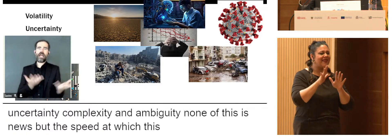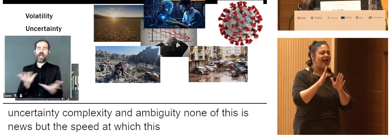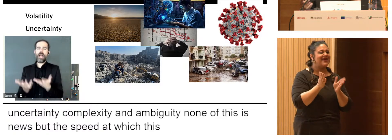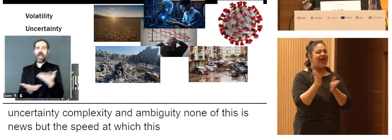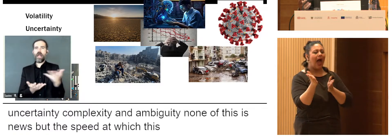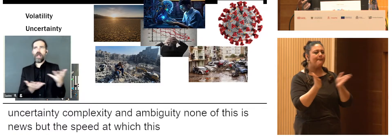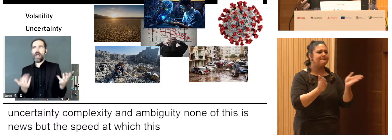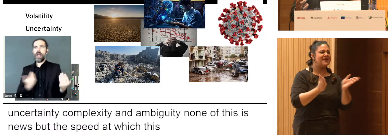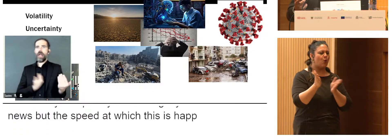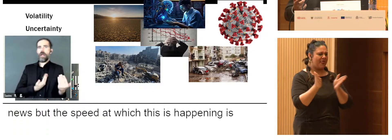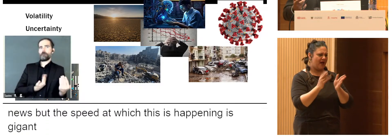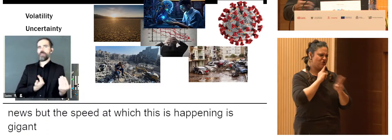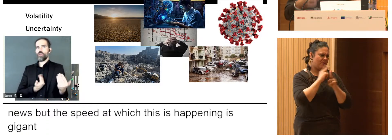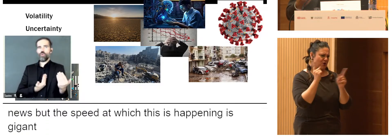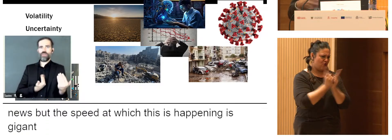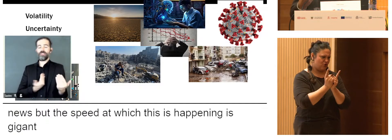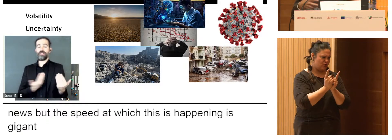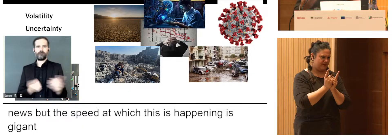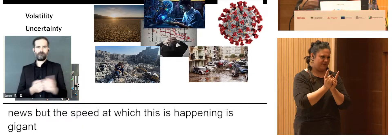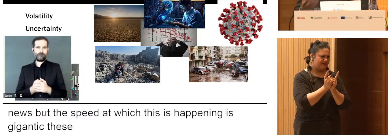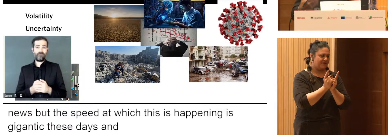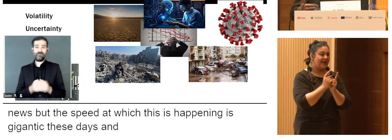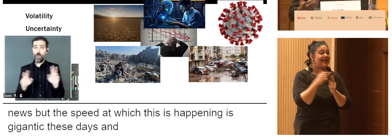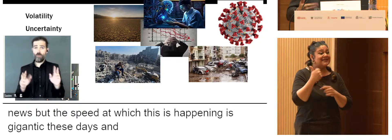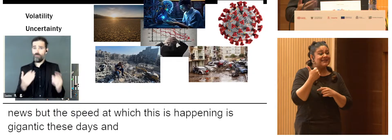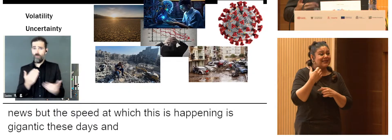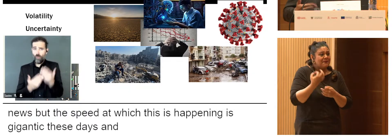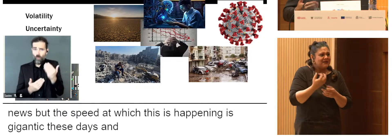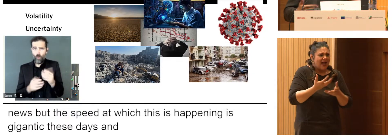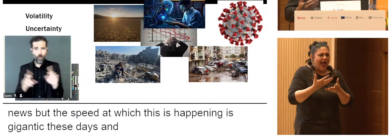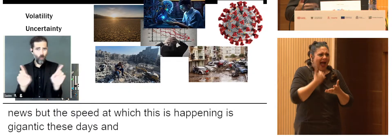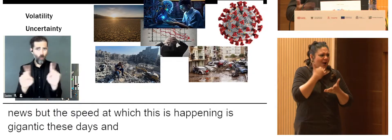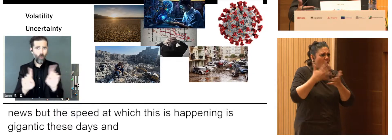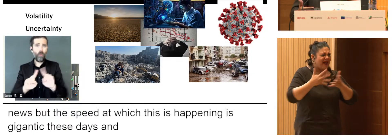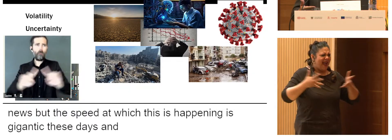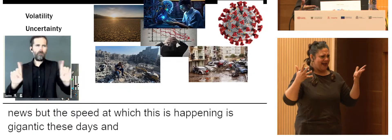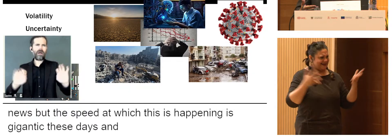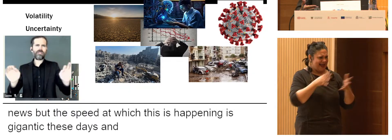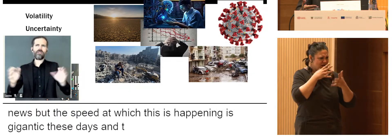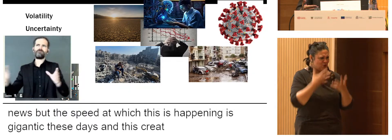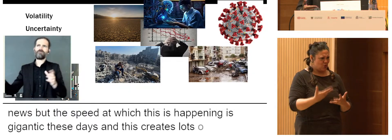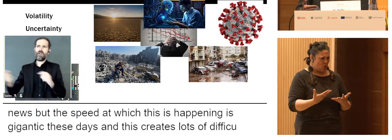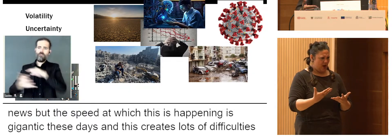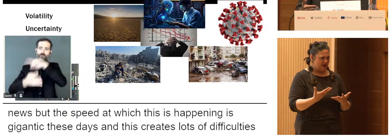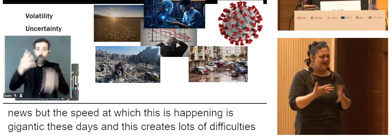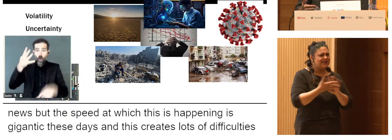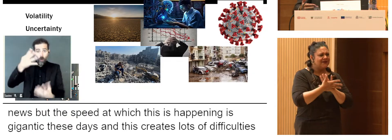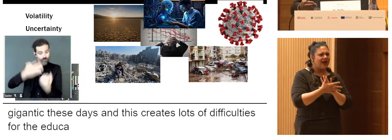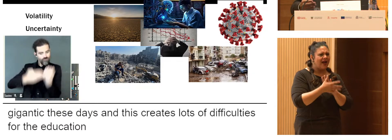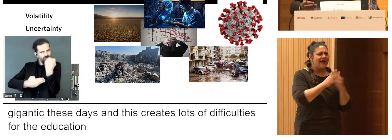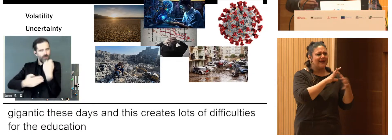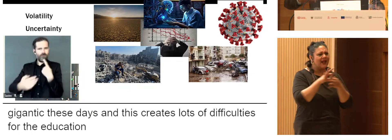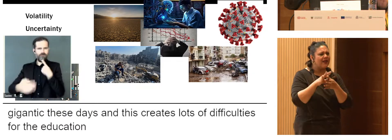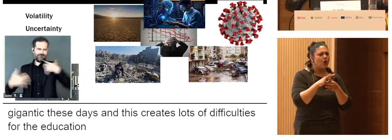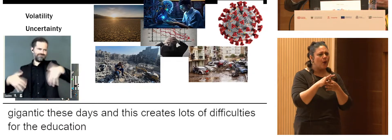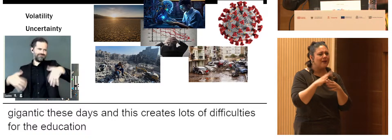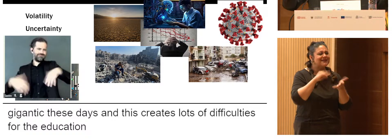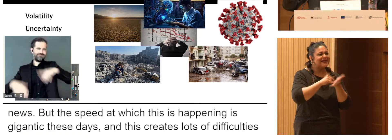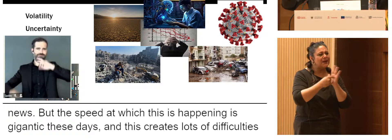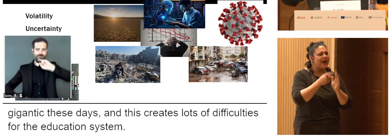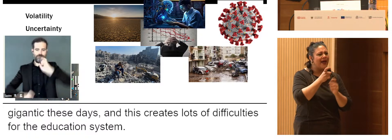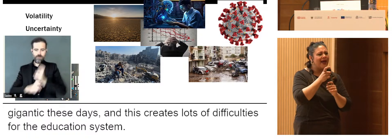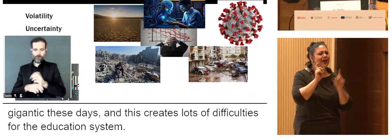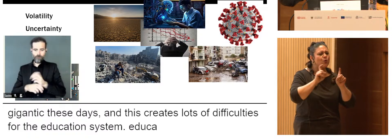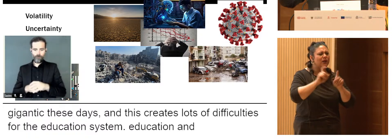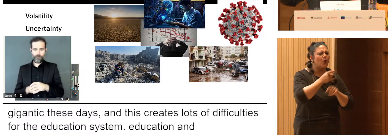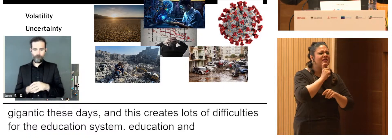is gigantic these days. And this creates lots of difficulties for the education system. Education,